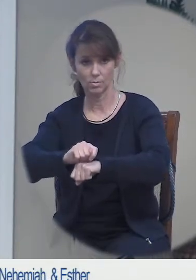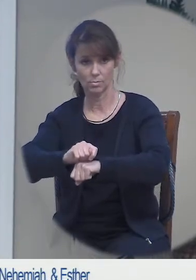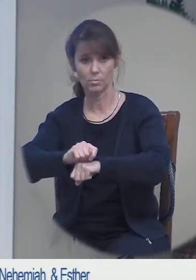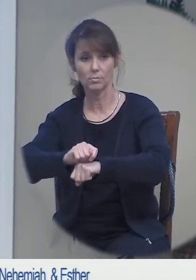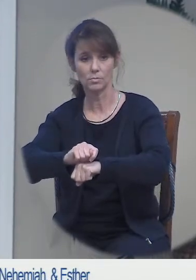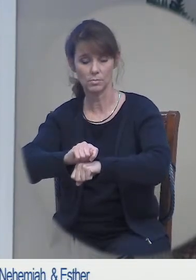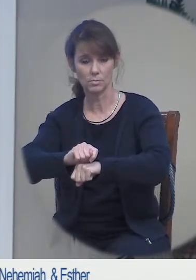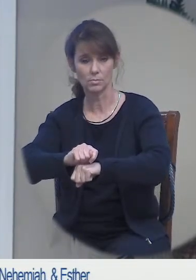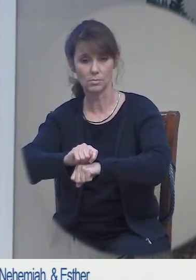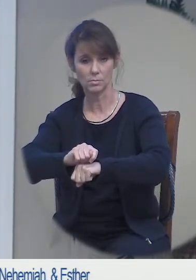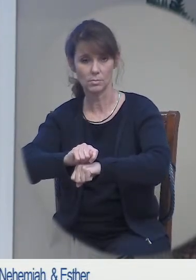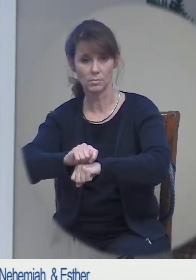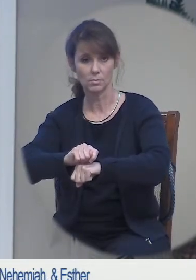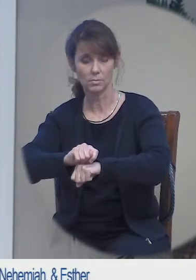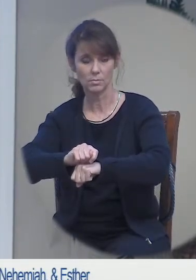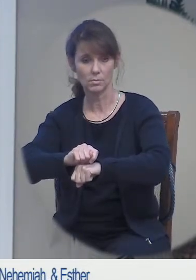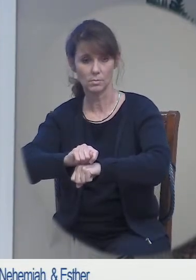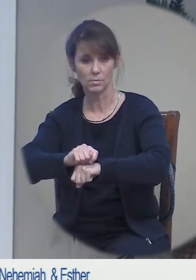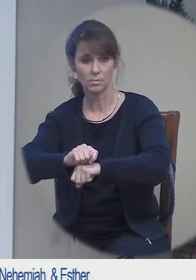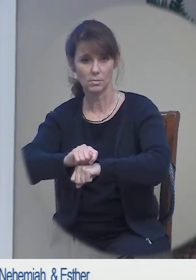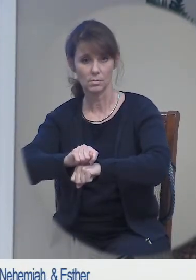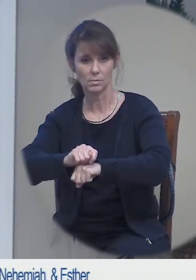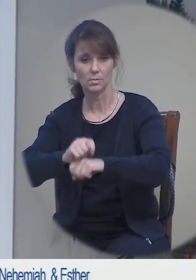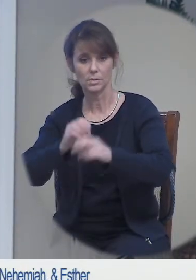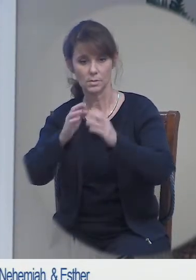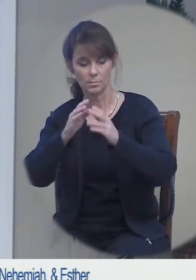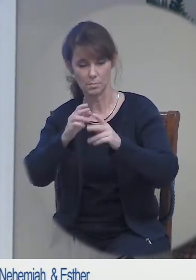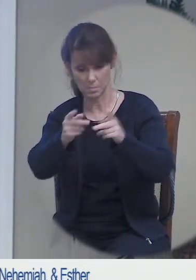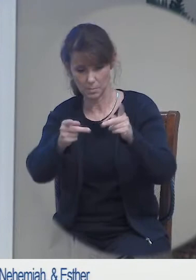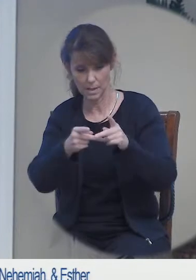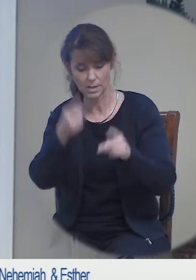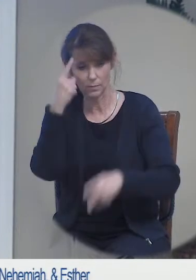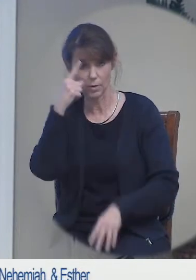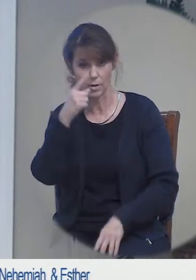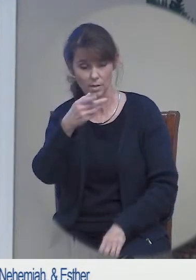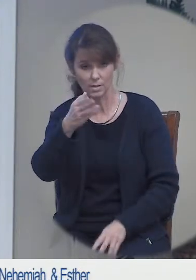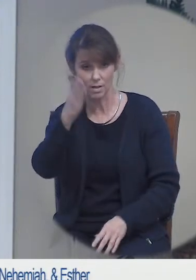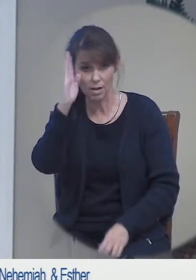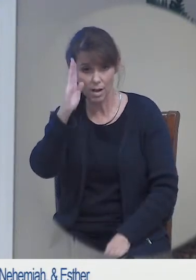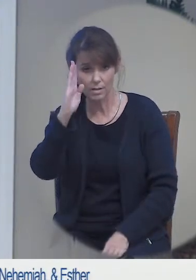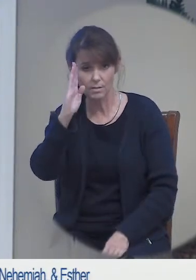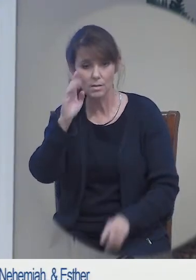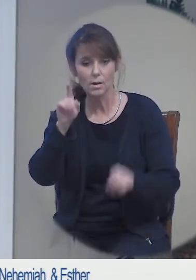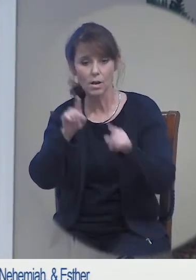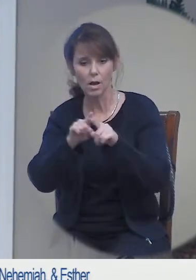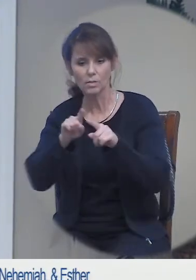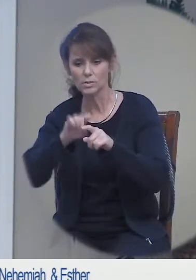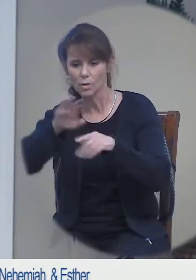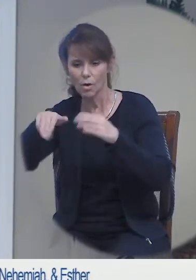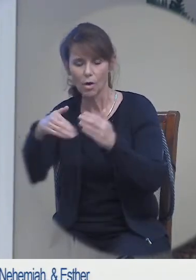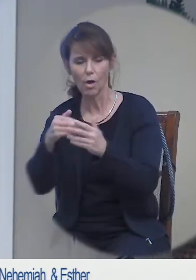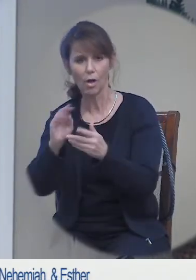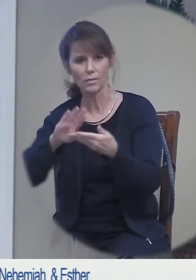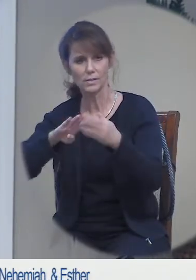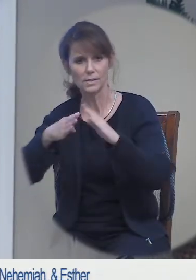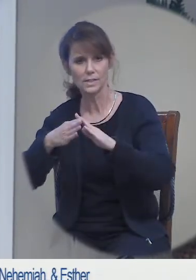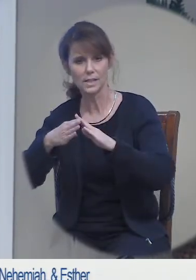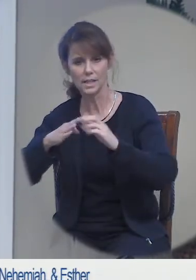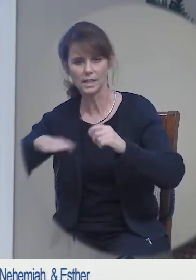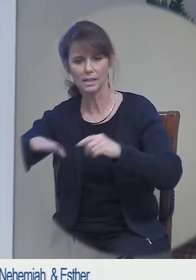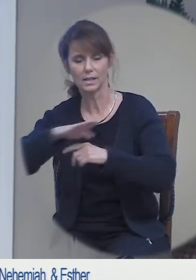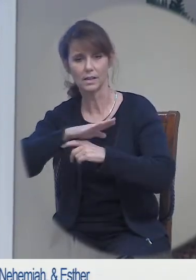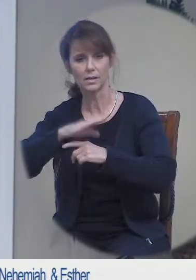of Jerusalem was meant to be a place of worship for people to enter in and to offer worship to God.